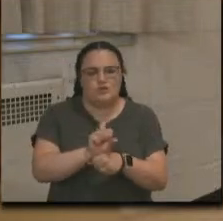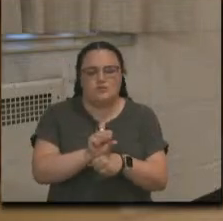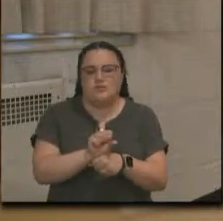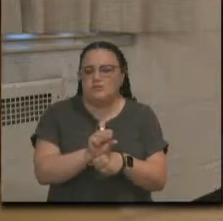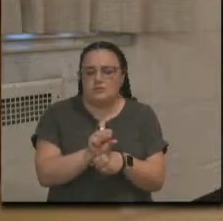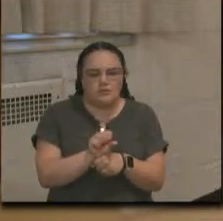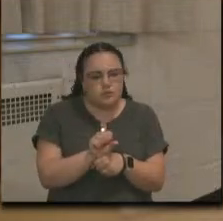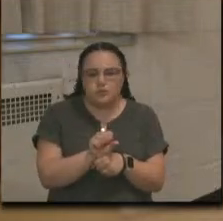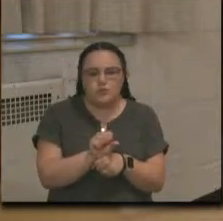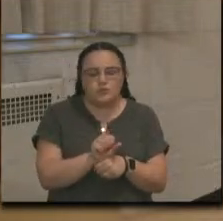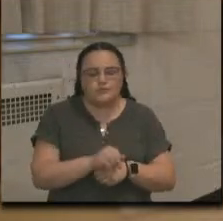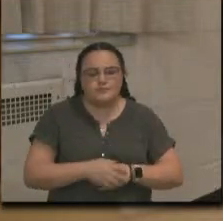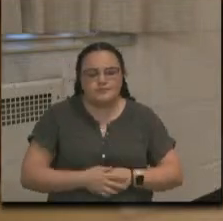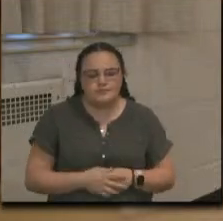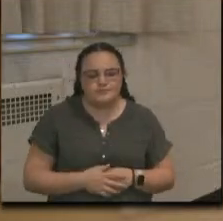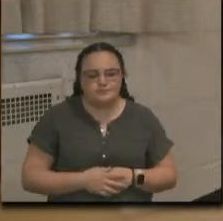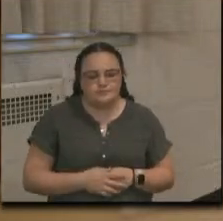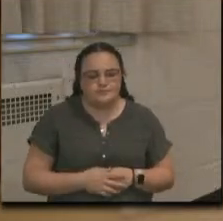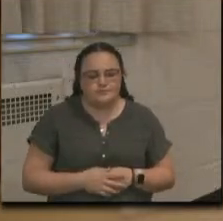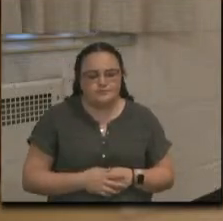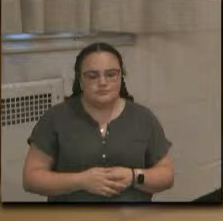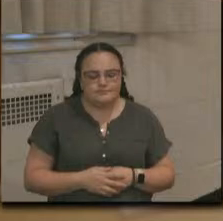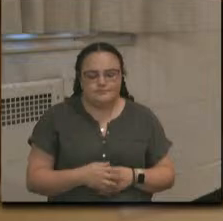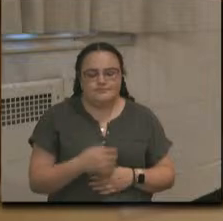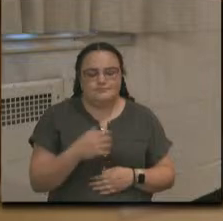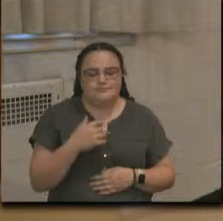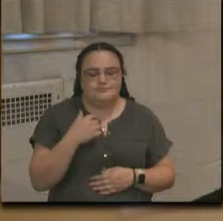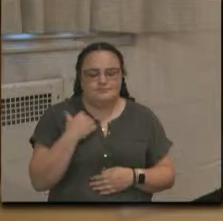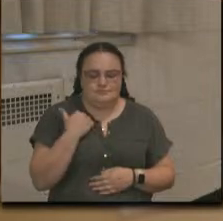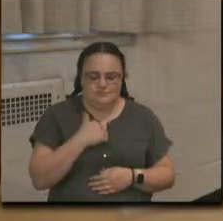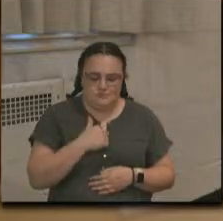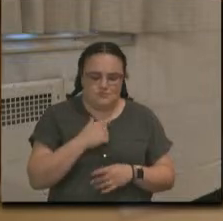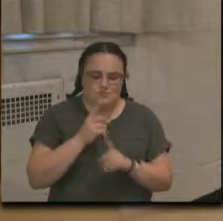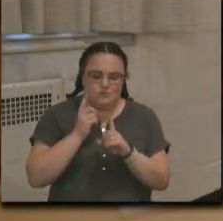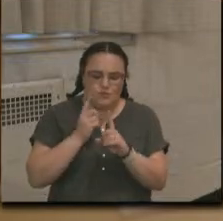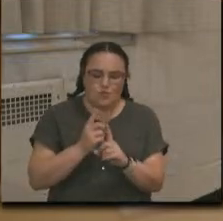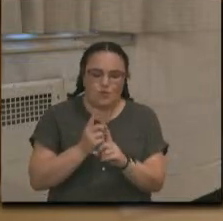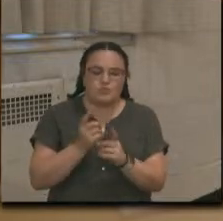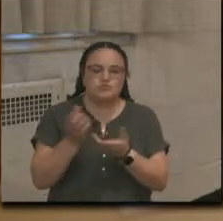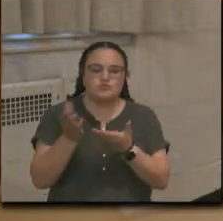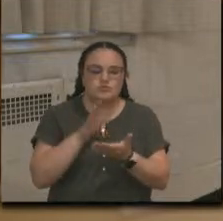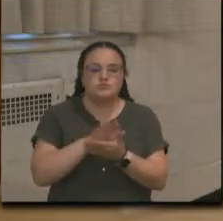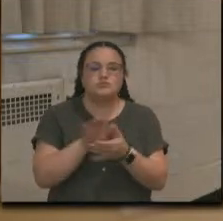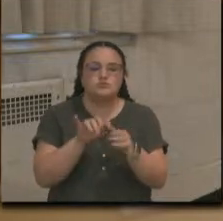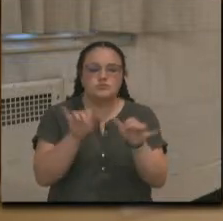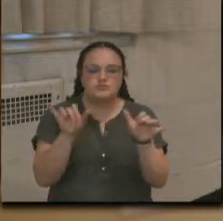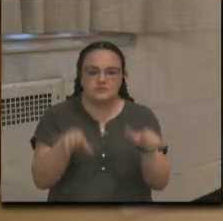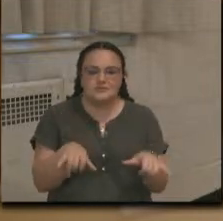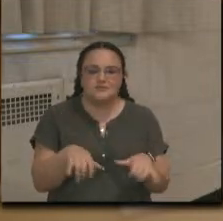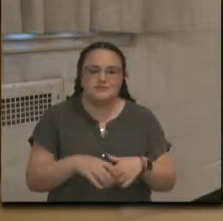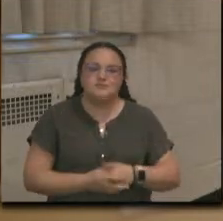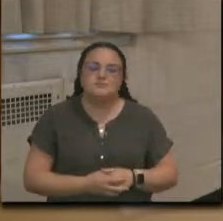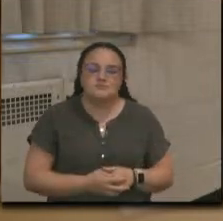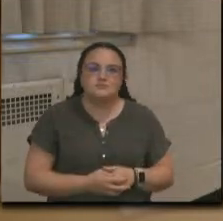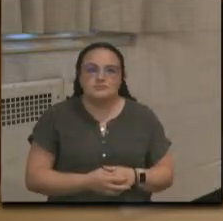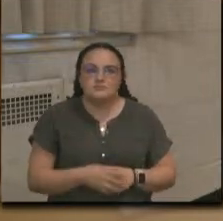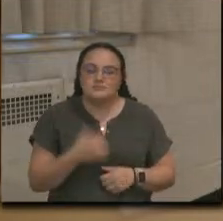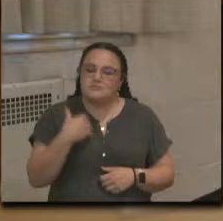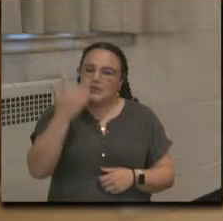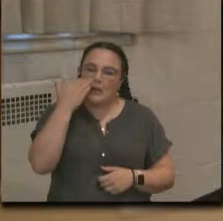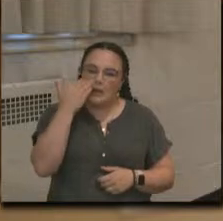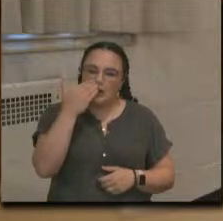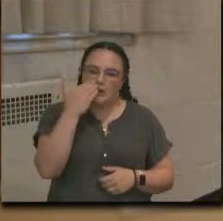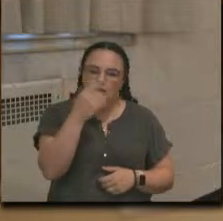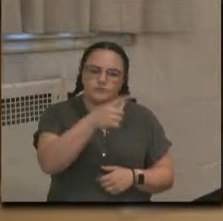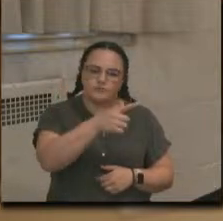our duty to be of service to our school system. And I know as you move on to